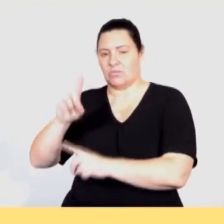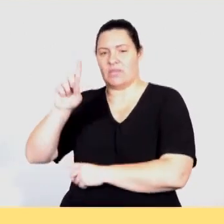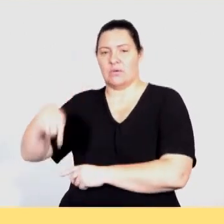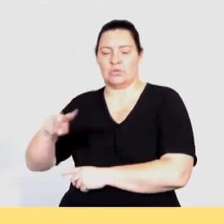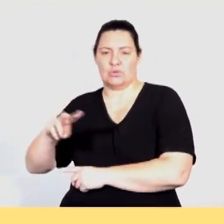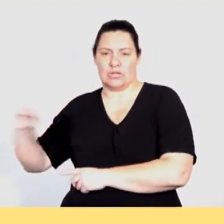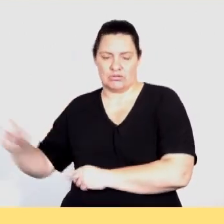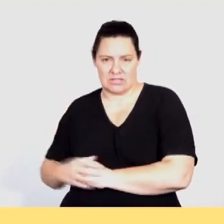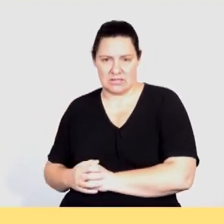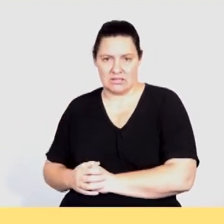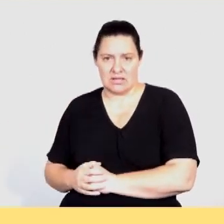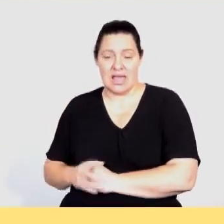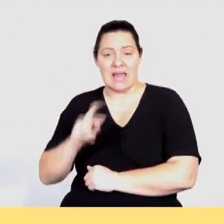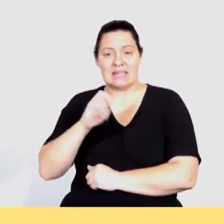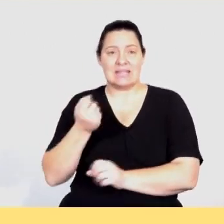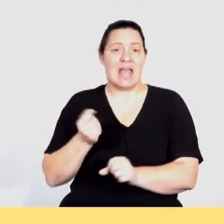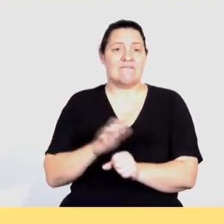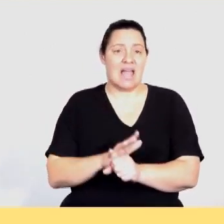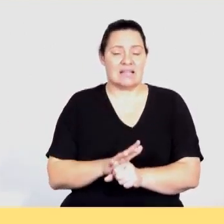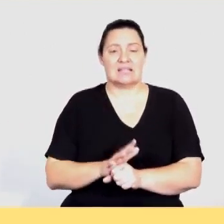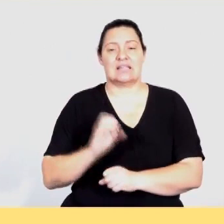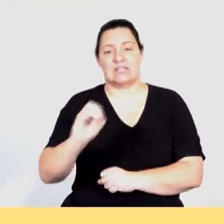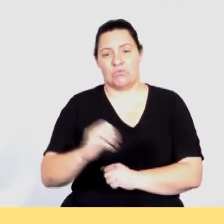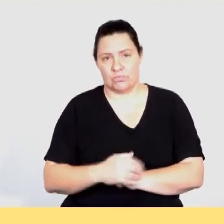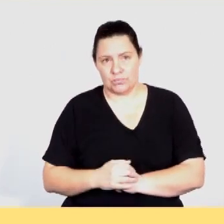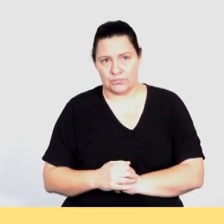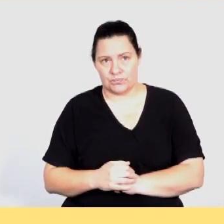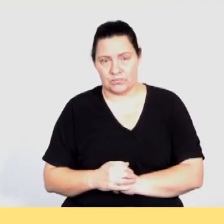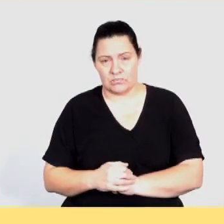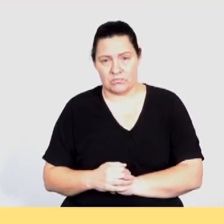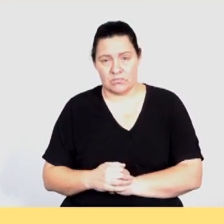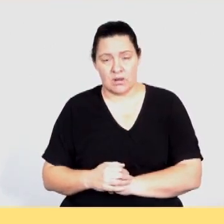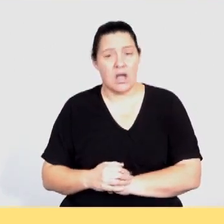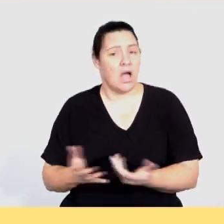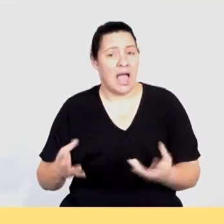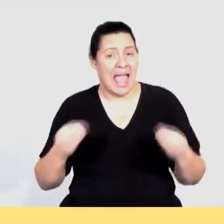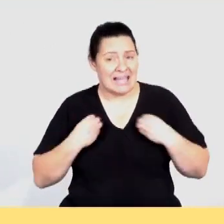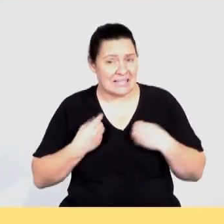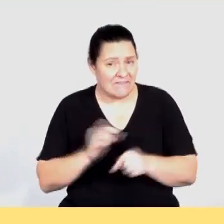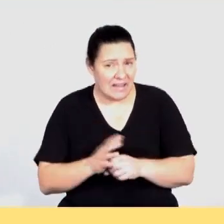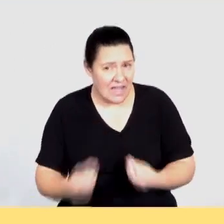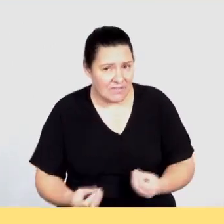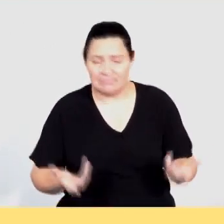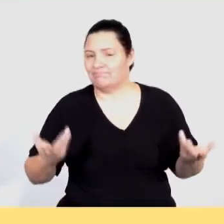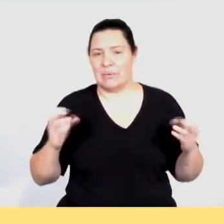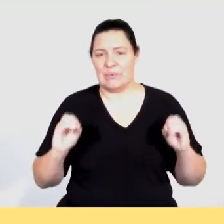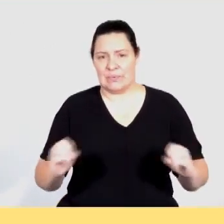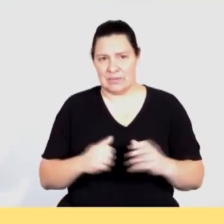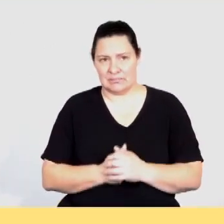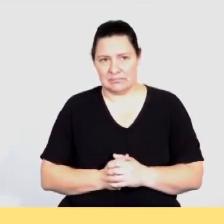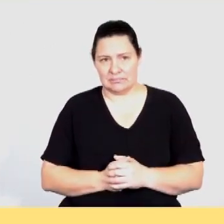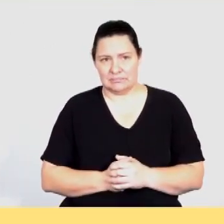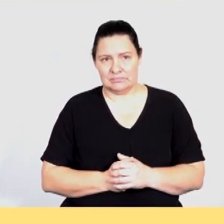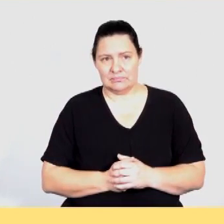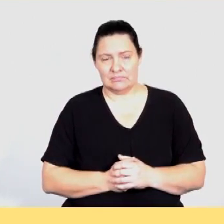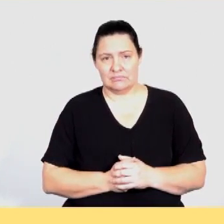plus 1,200. Then the net effect therefore becomes 0. Is there an effect on my assets? No